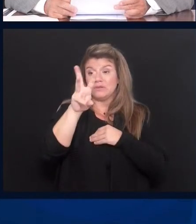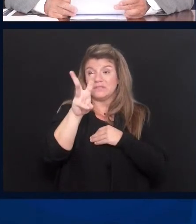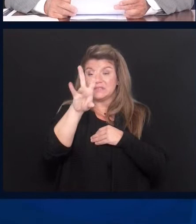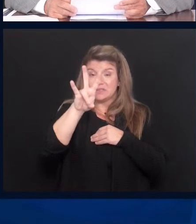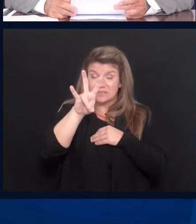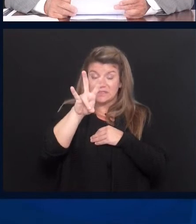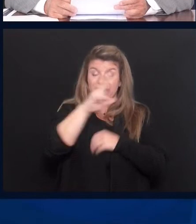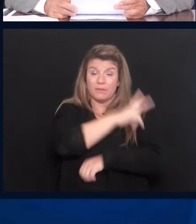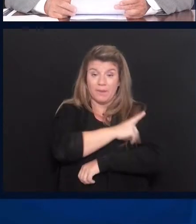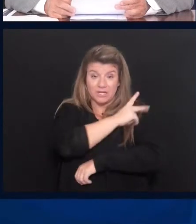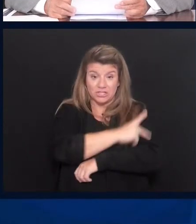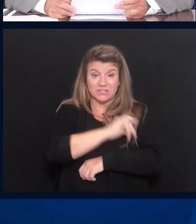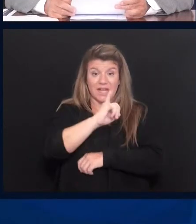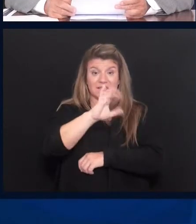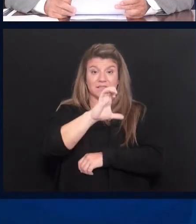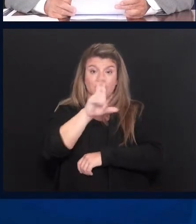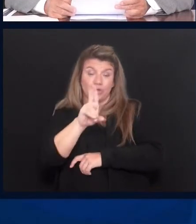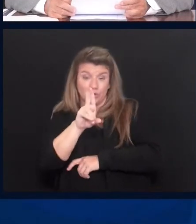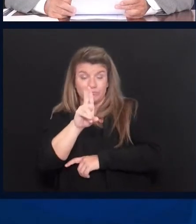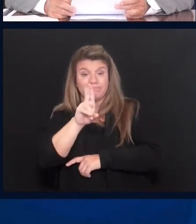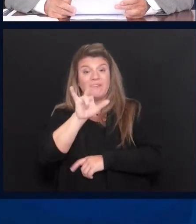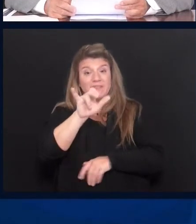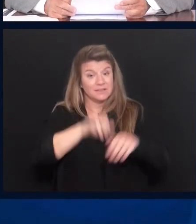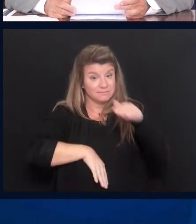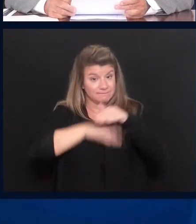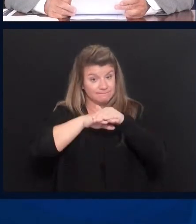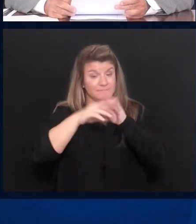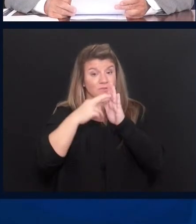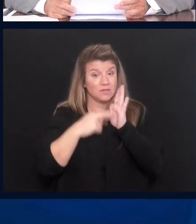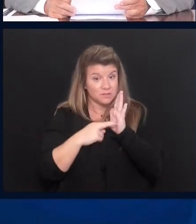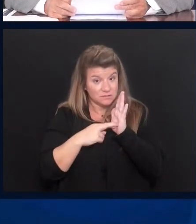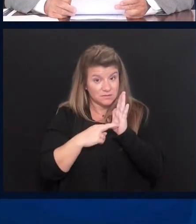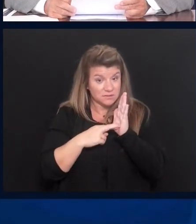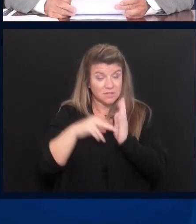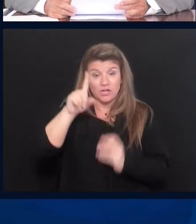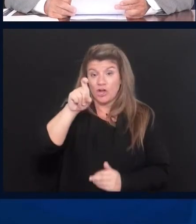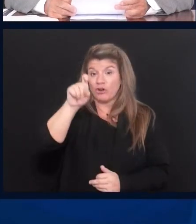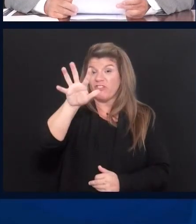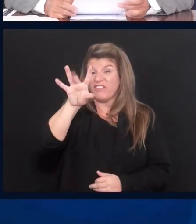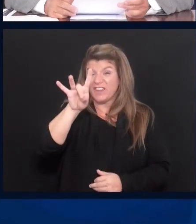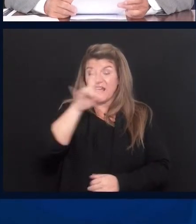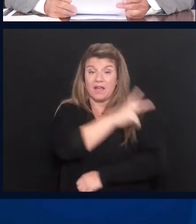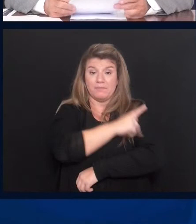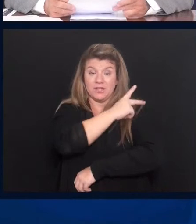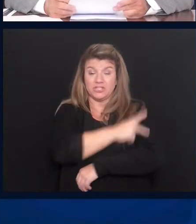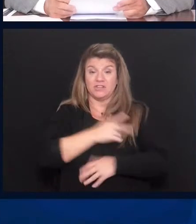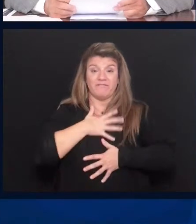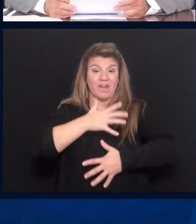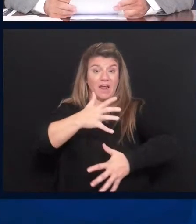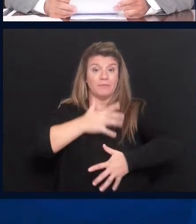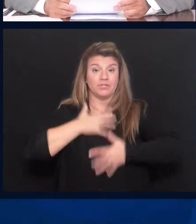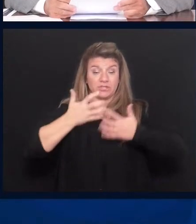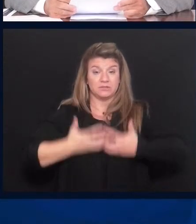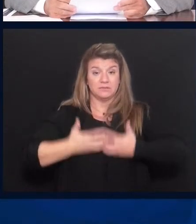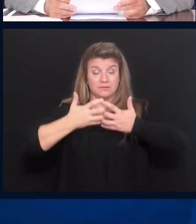267 patients in the ICU unit, all-time record. 158 patients on a ventilator.